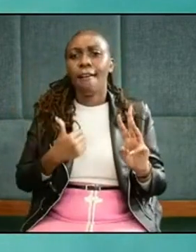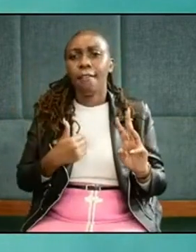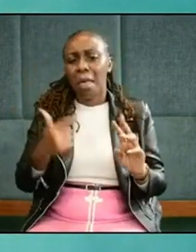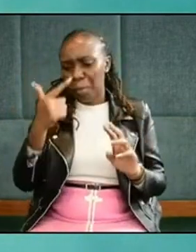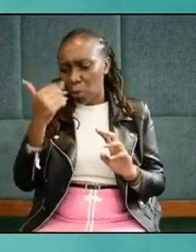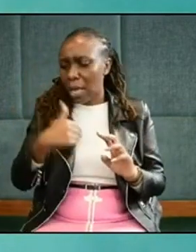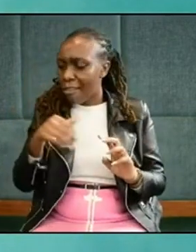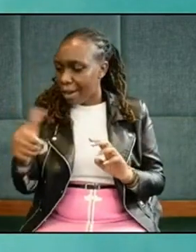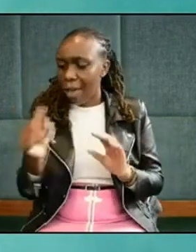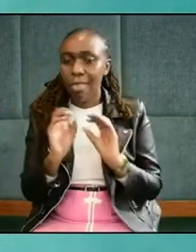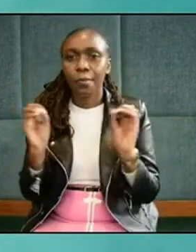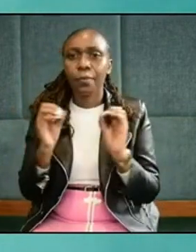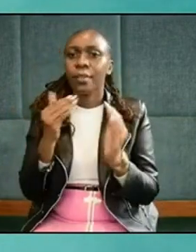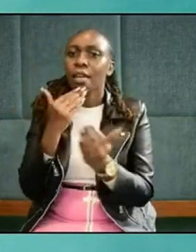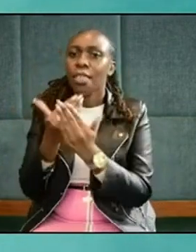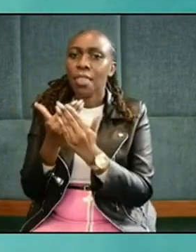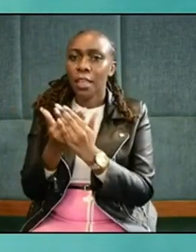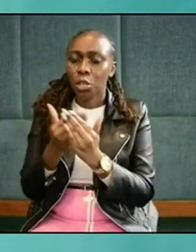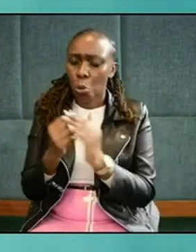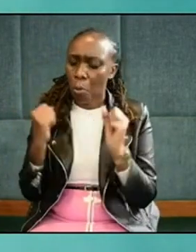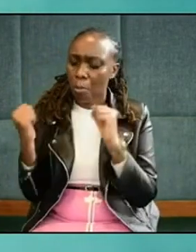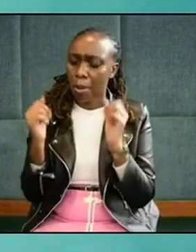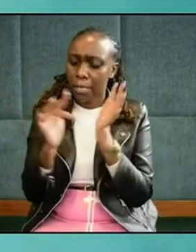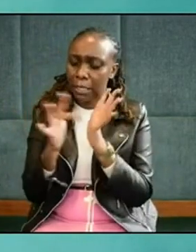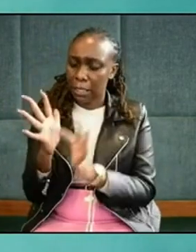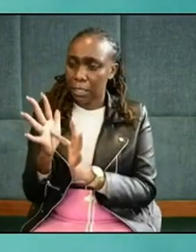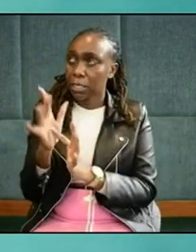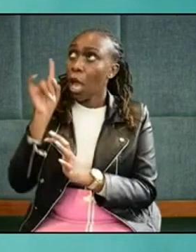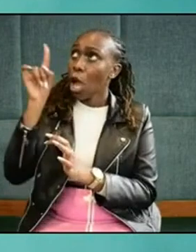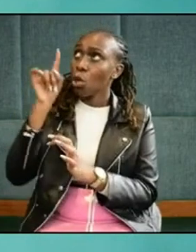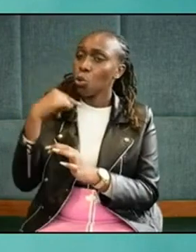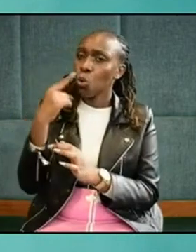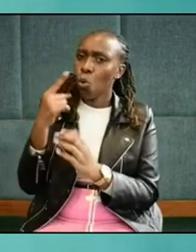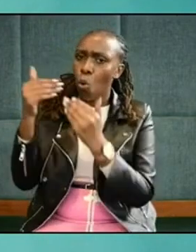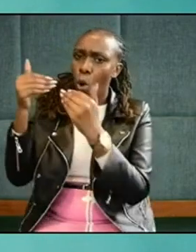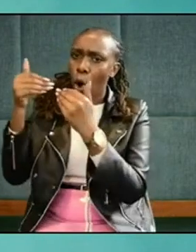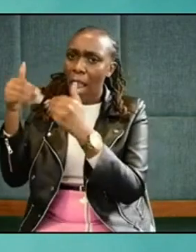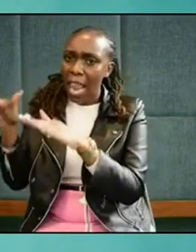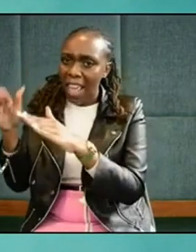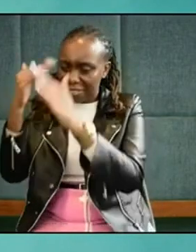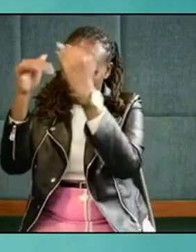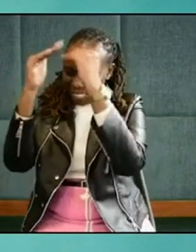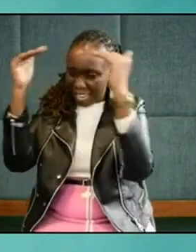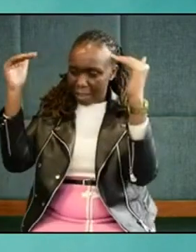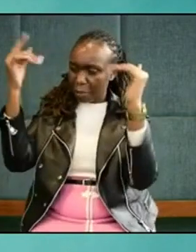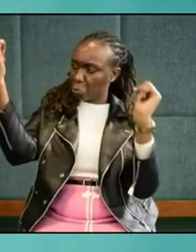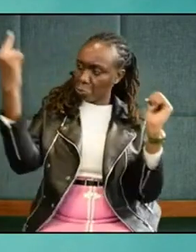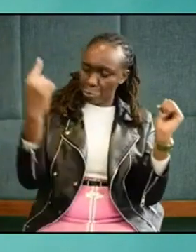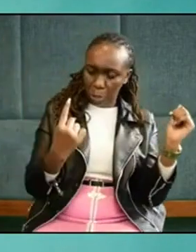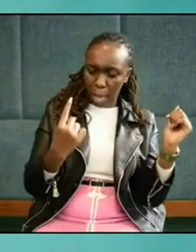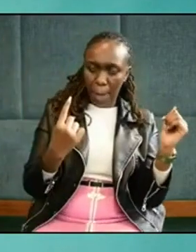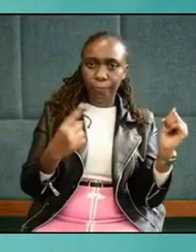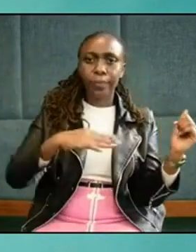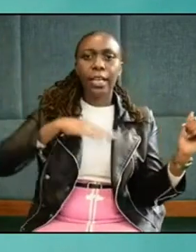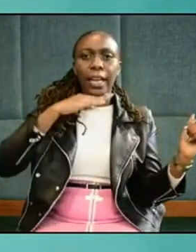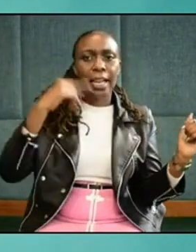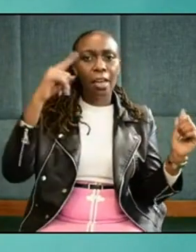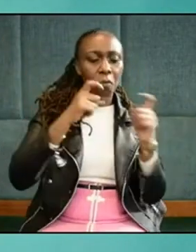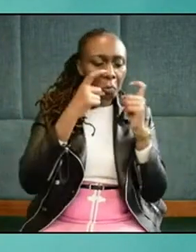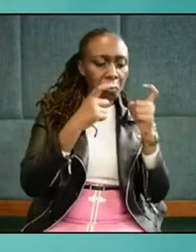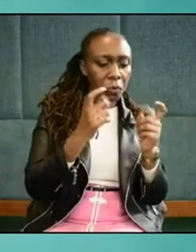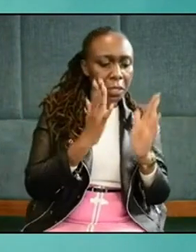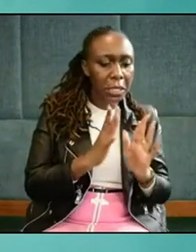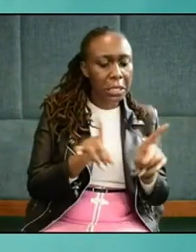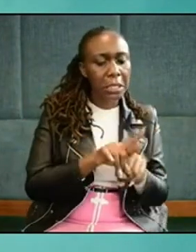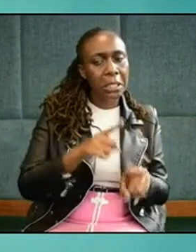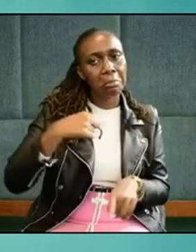none like you. Thank you, mighty Jesus, you who left the splendors of heaven to come and die for sinners like